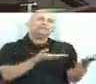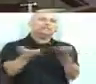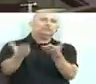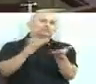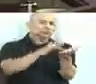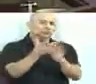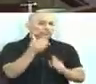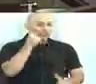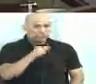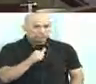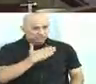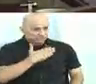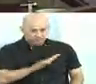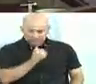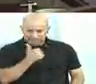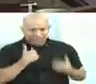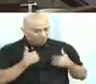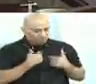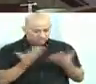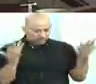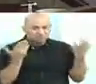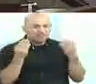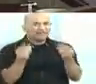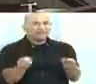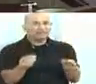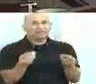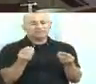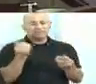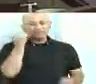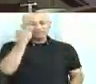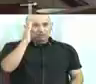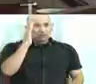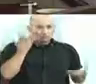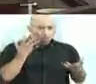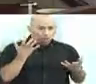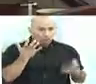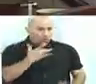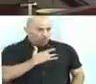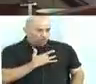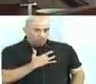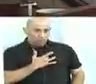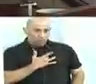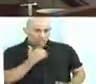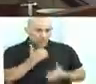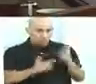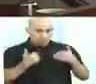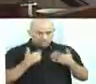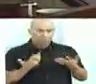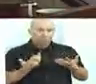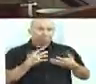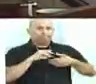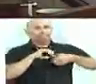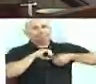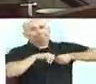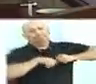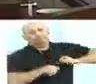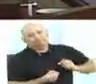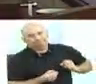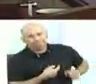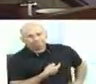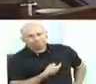she didn't have much to give. If God wanted a heart, all she had was a broken and torn up